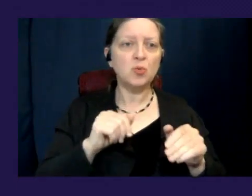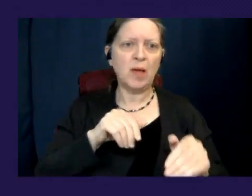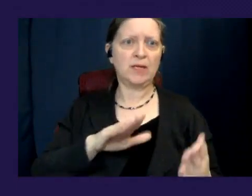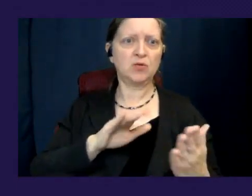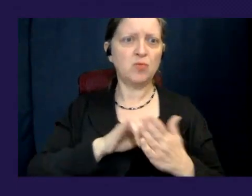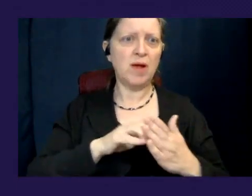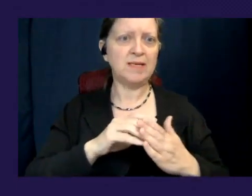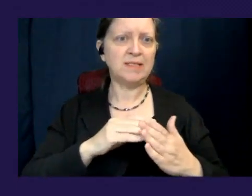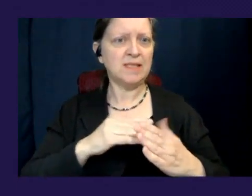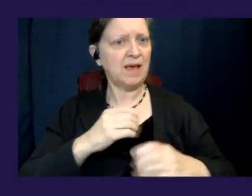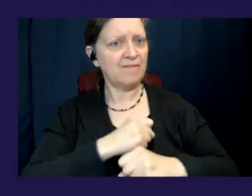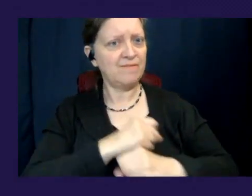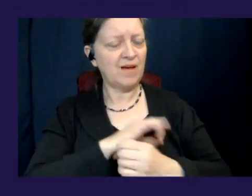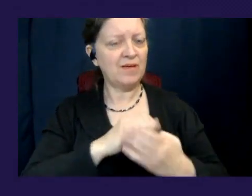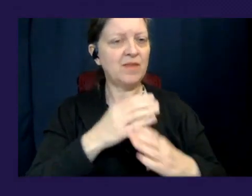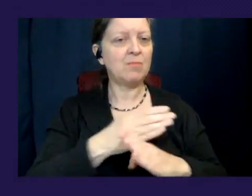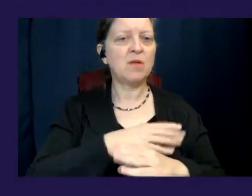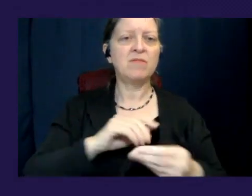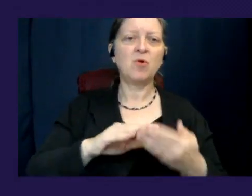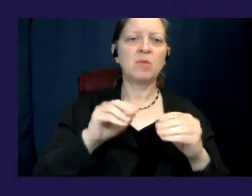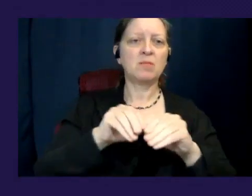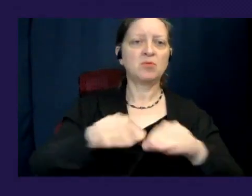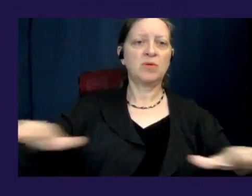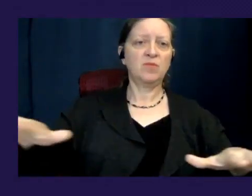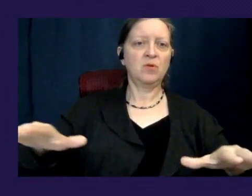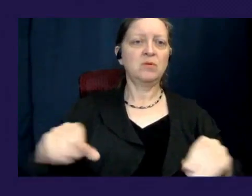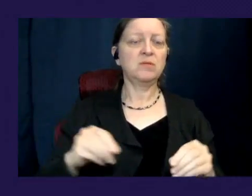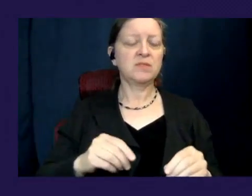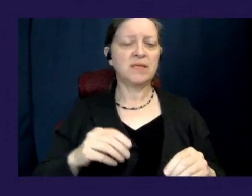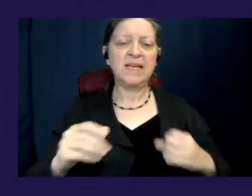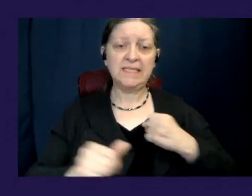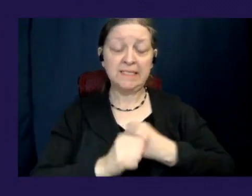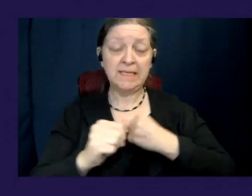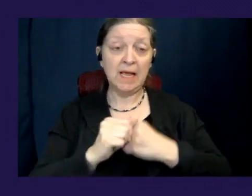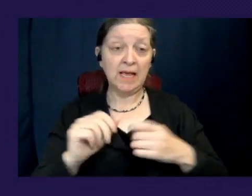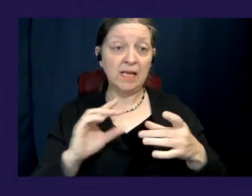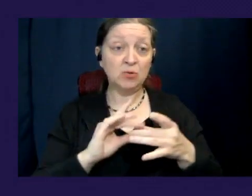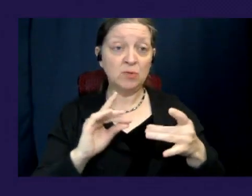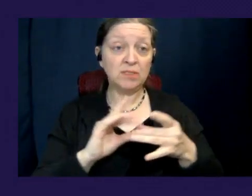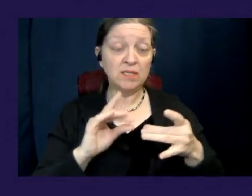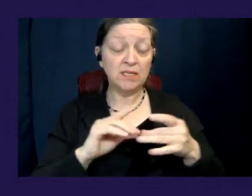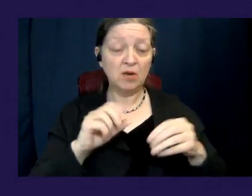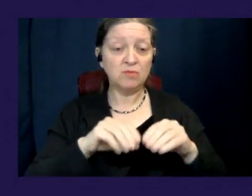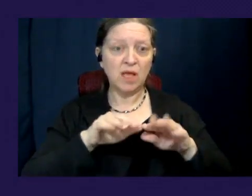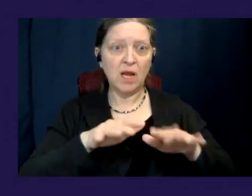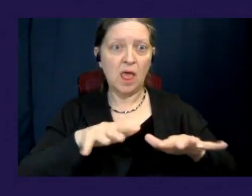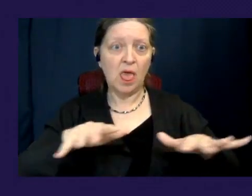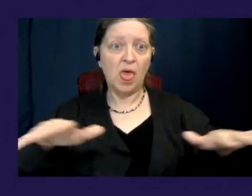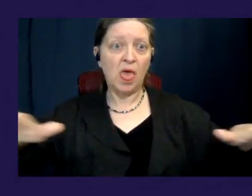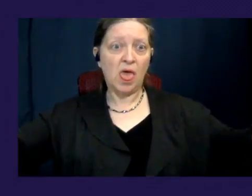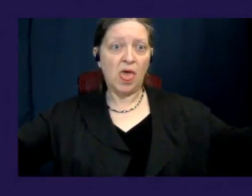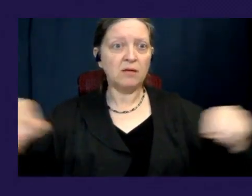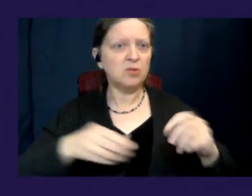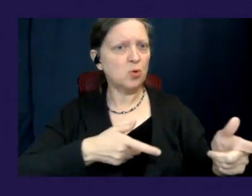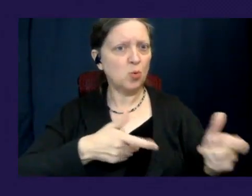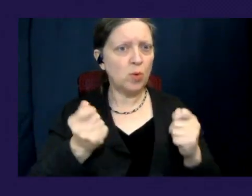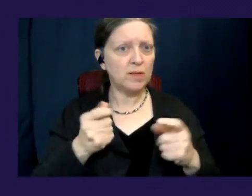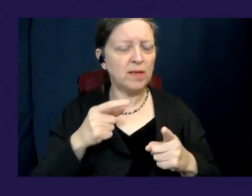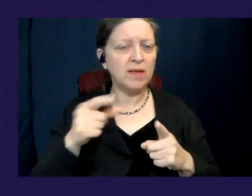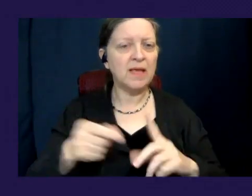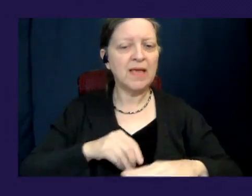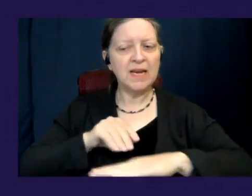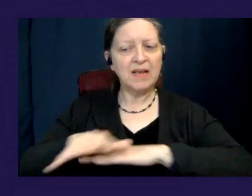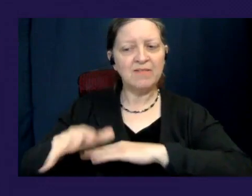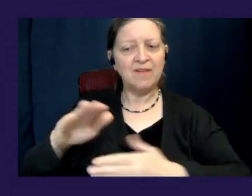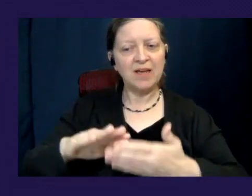contain misinformation, can grow and spread quickly and can affect communities that are uniquely vulnerable. And so really doing that listening in peacetime